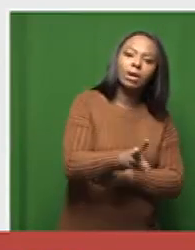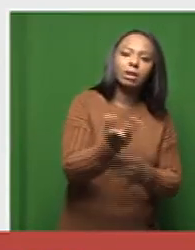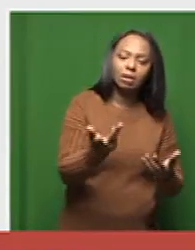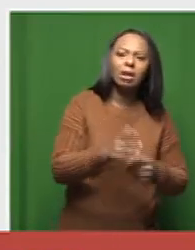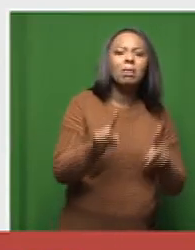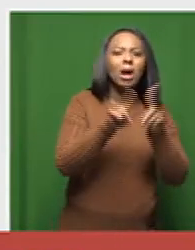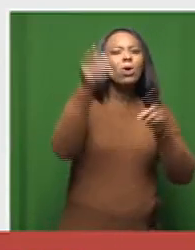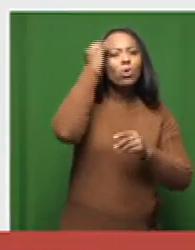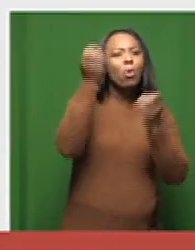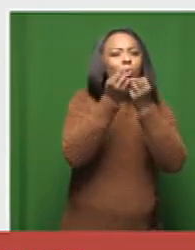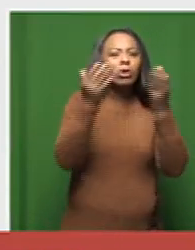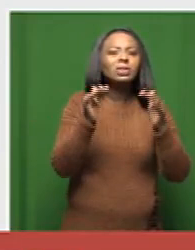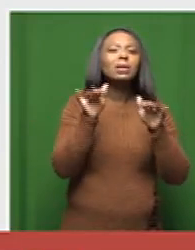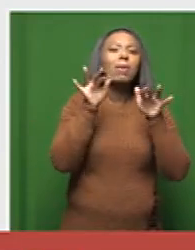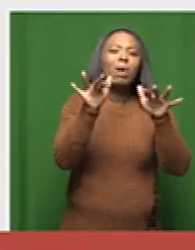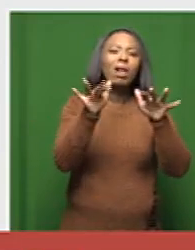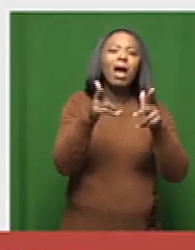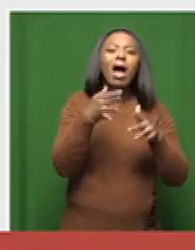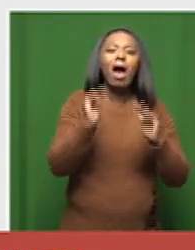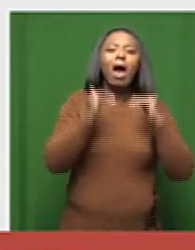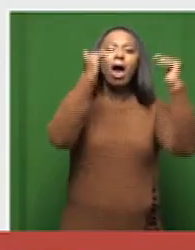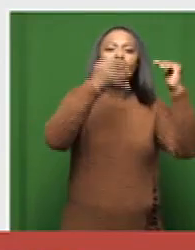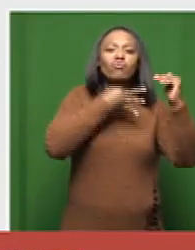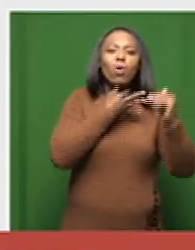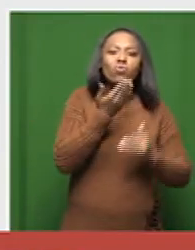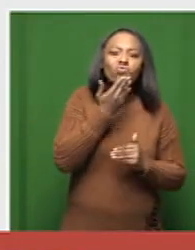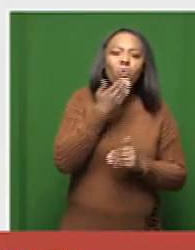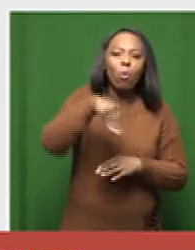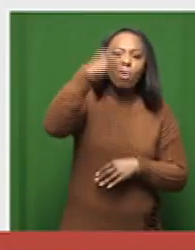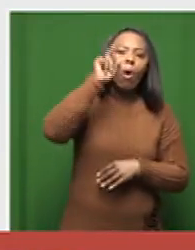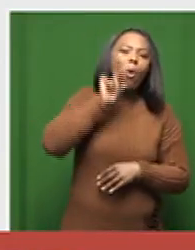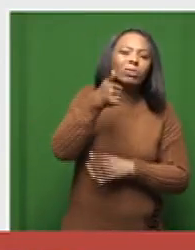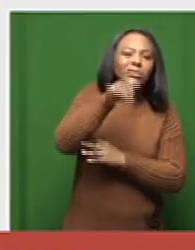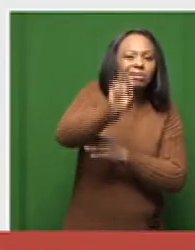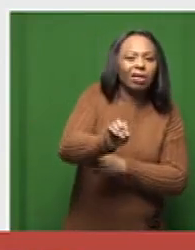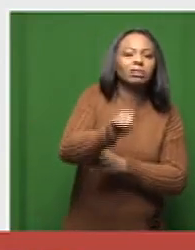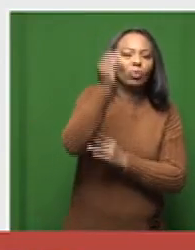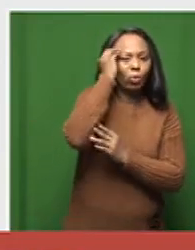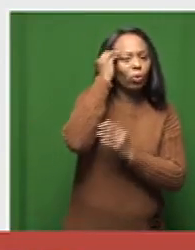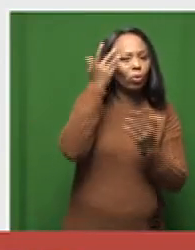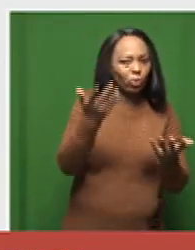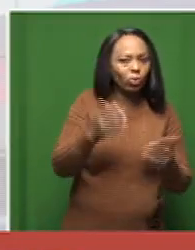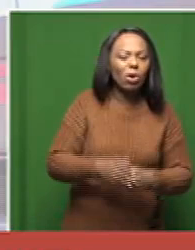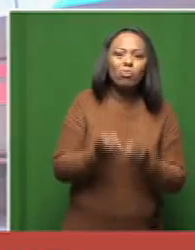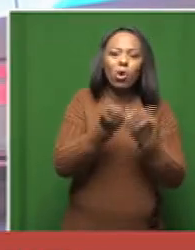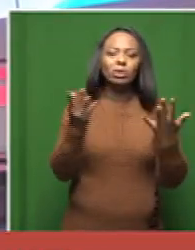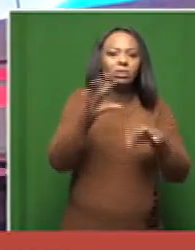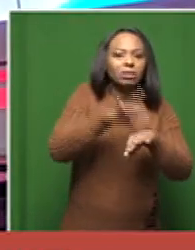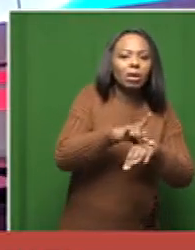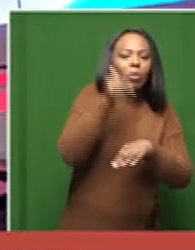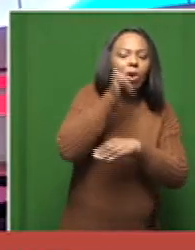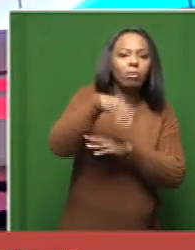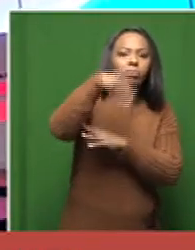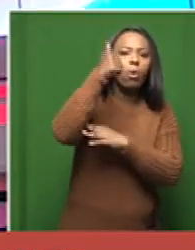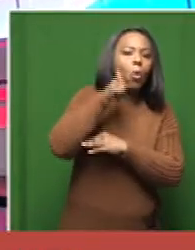age of 60, given that many of these comorbidities do arise when you age. All right, let's hear